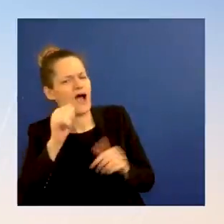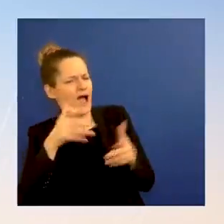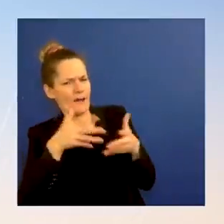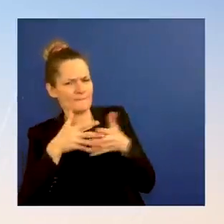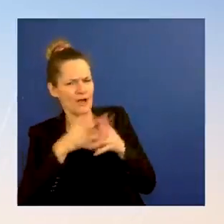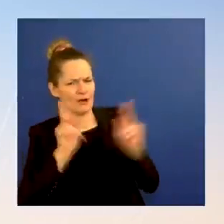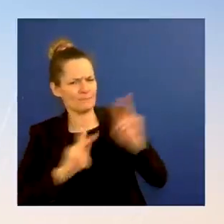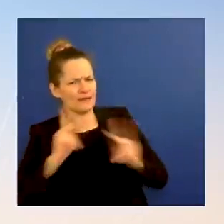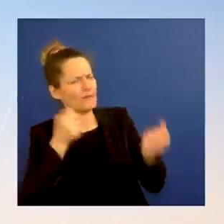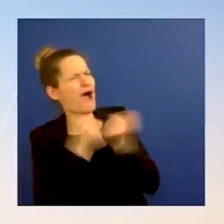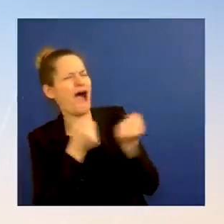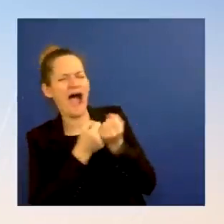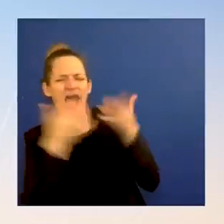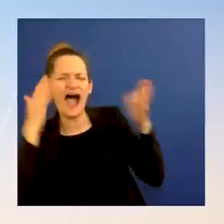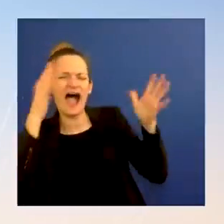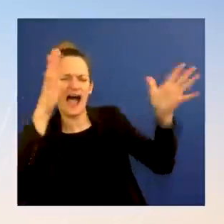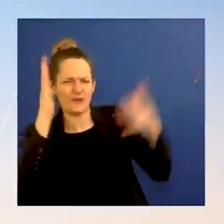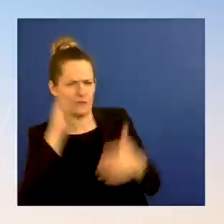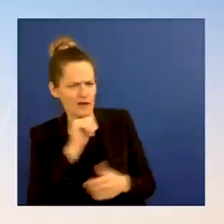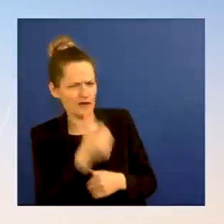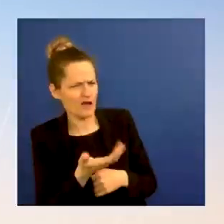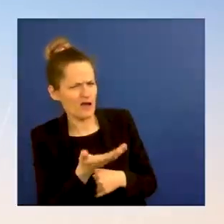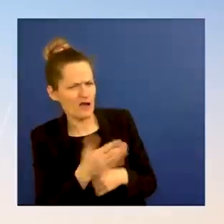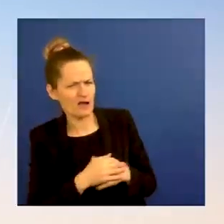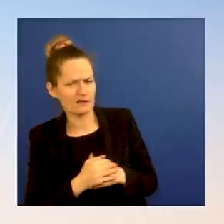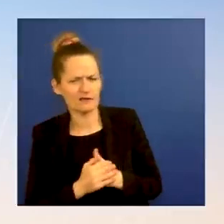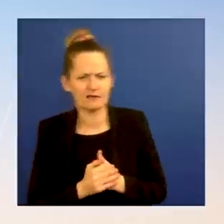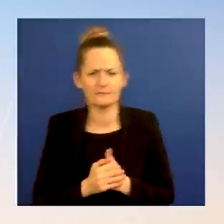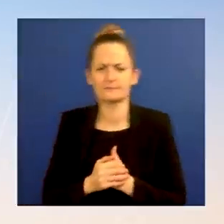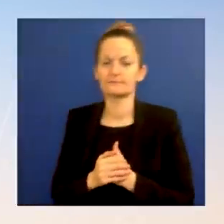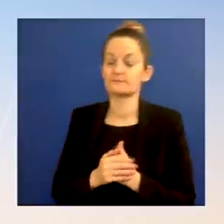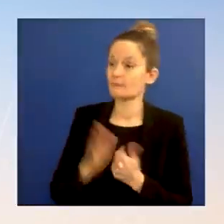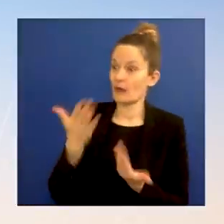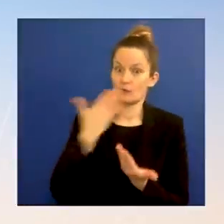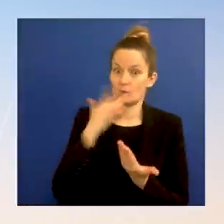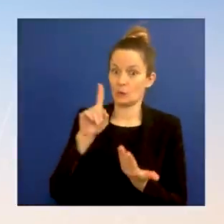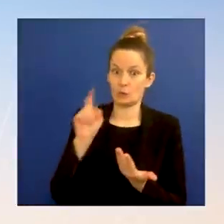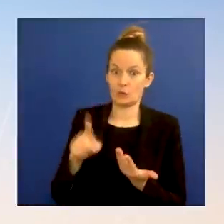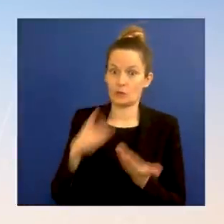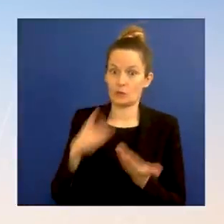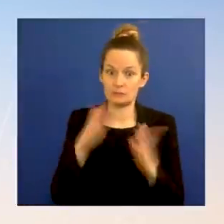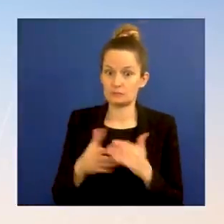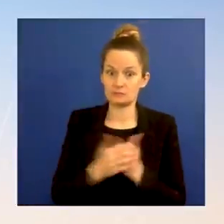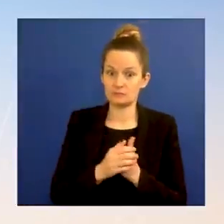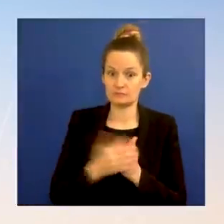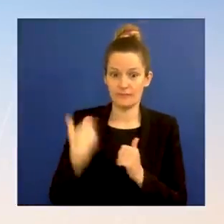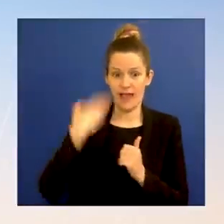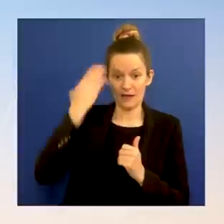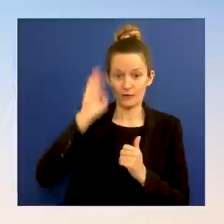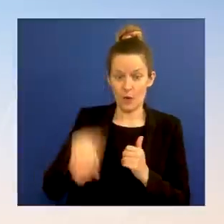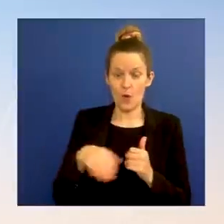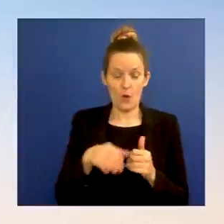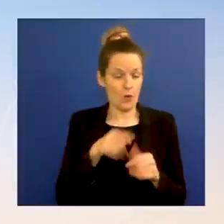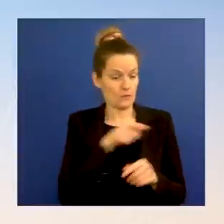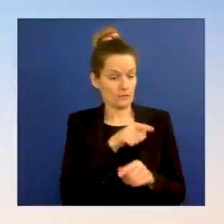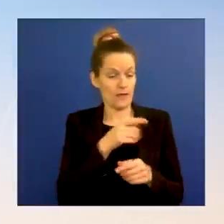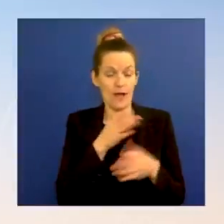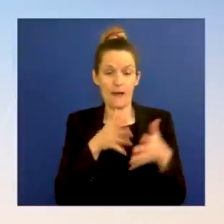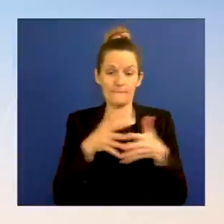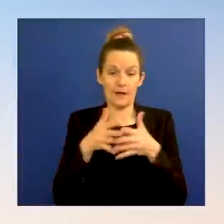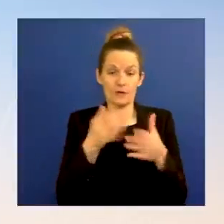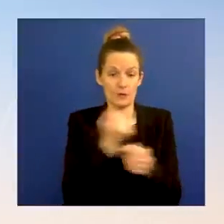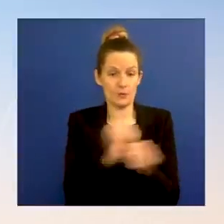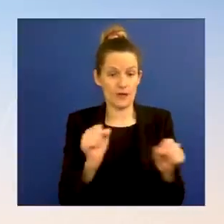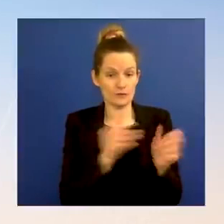was really an insurance policy for this economy. What we know is that there are millions more families. We created, the economy